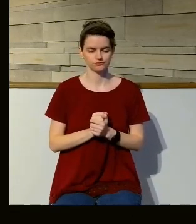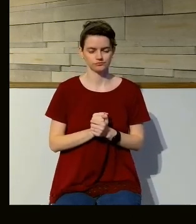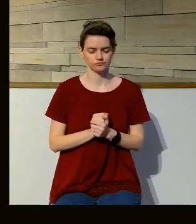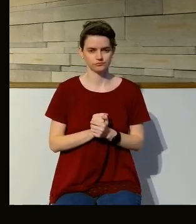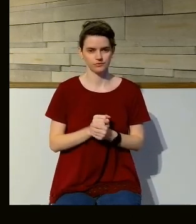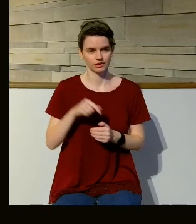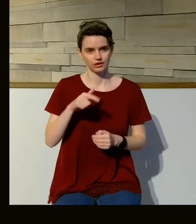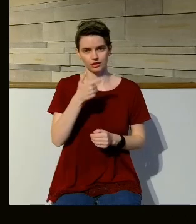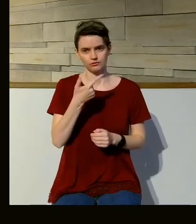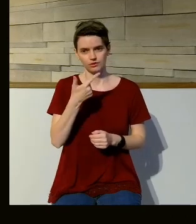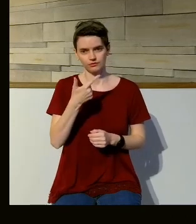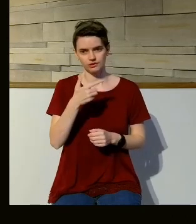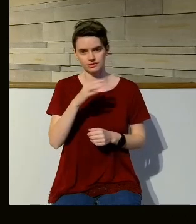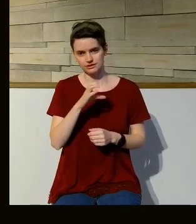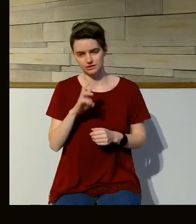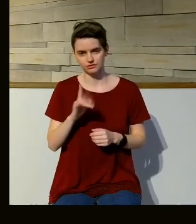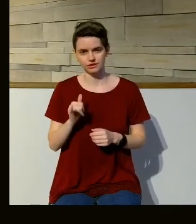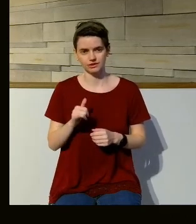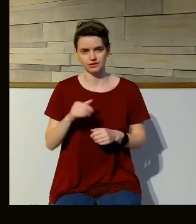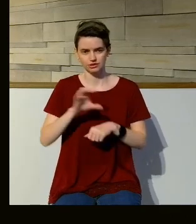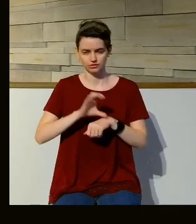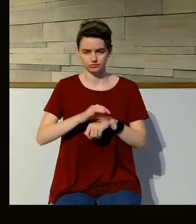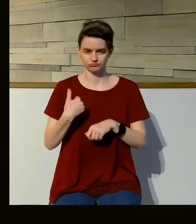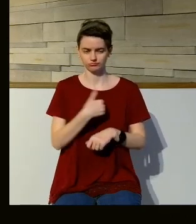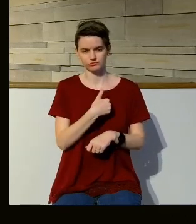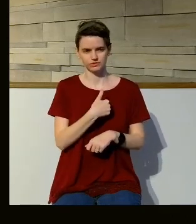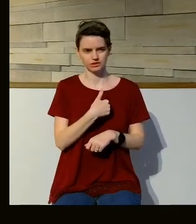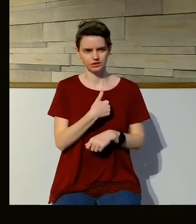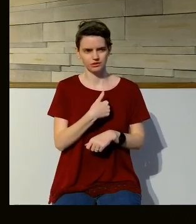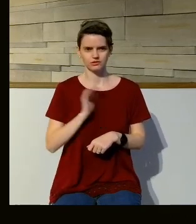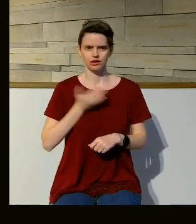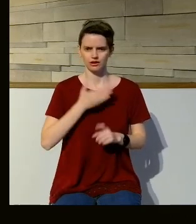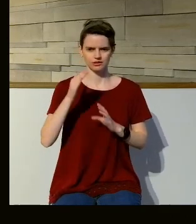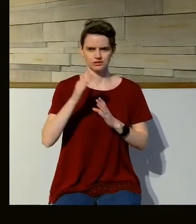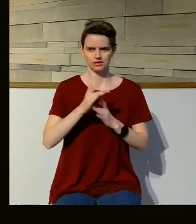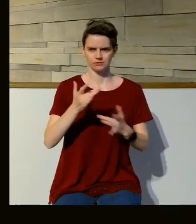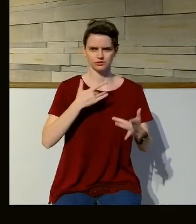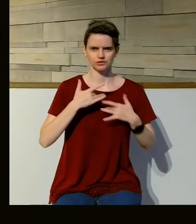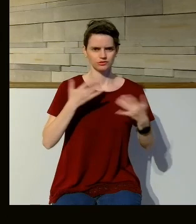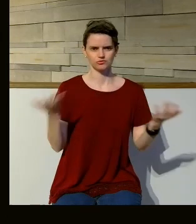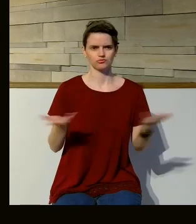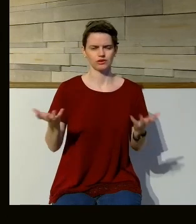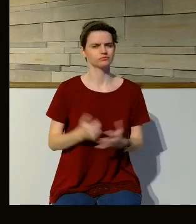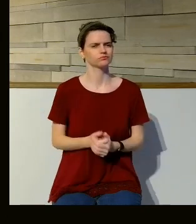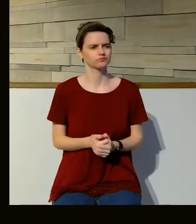to a 21st century Western American church, and ask ourselves, what is our greatest concern?